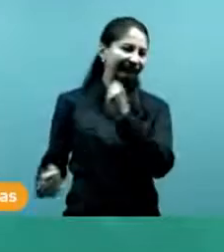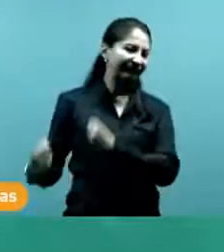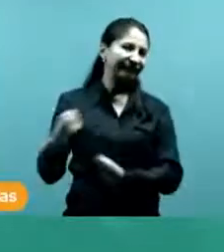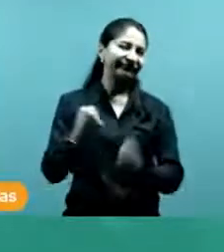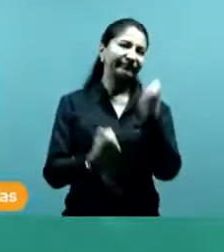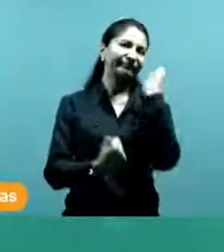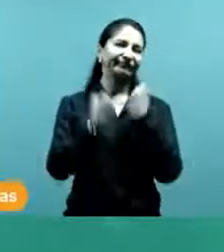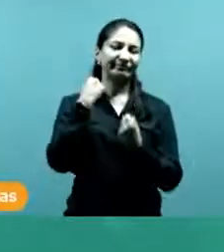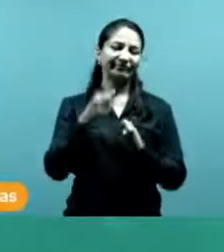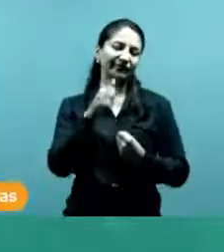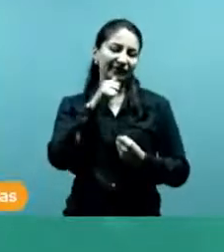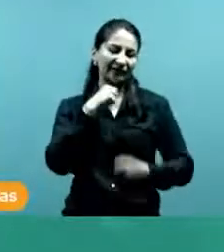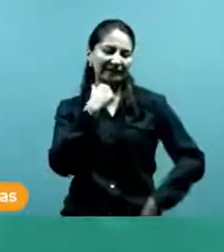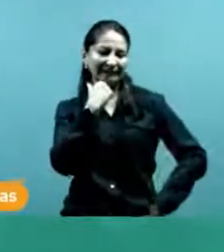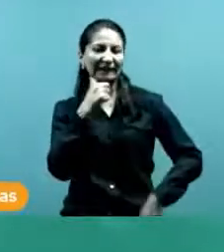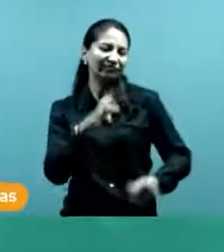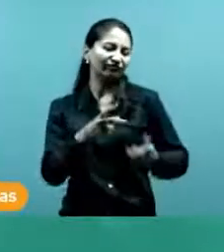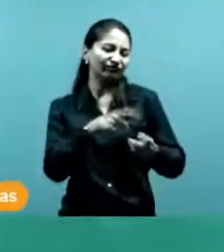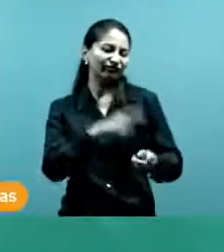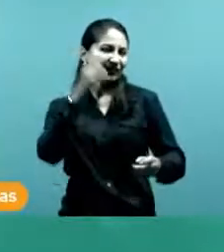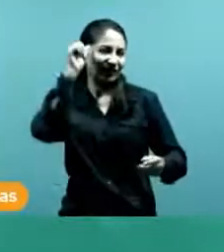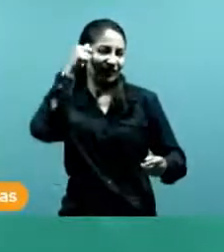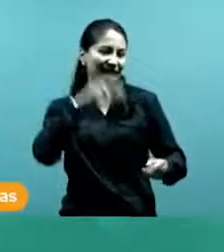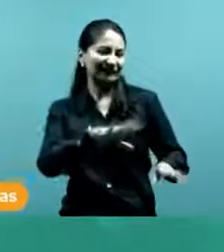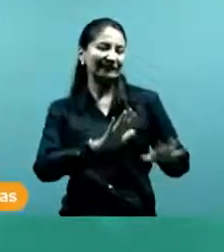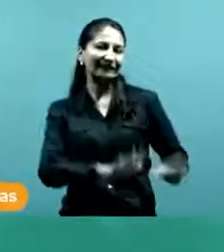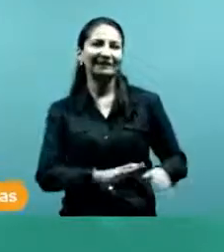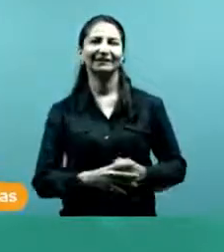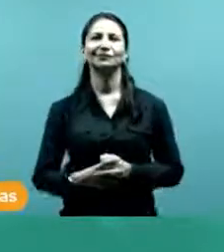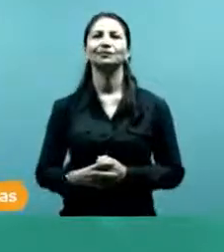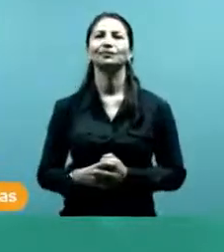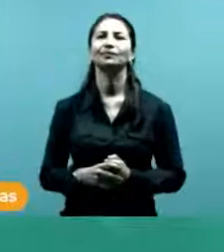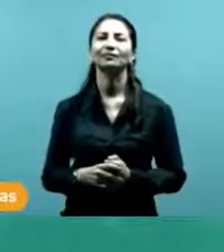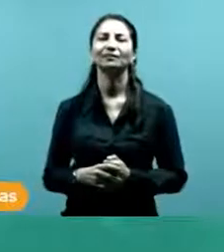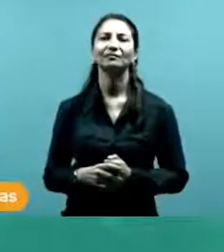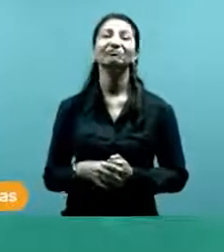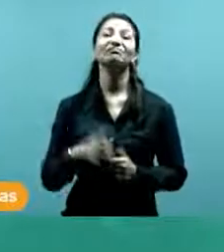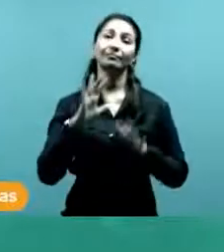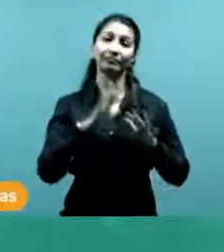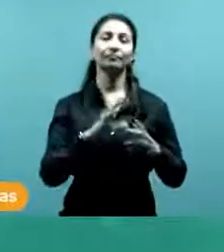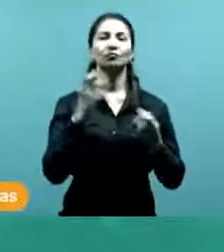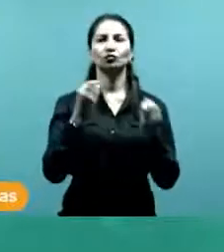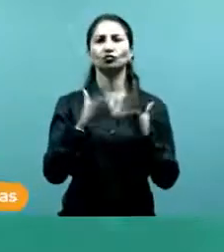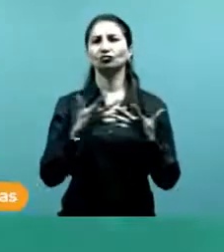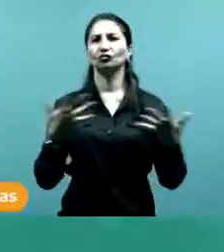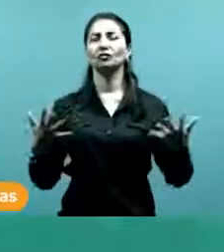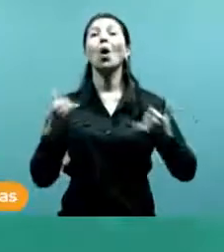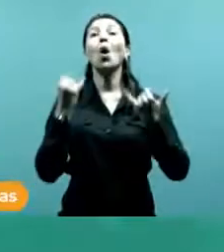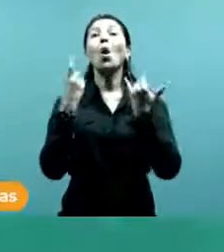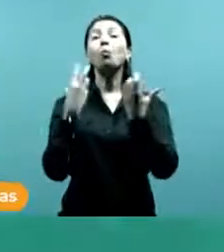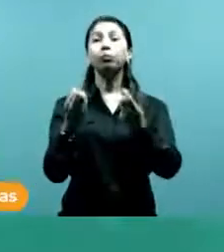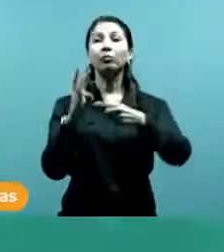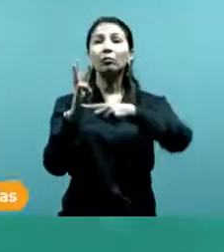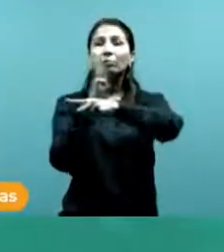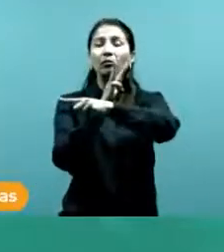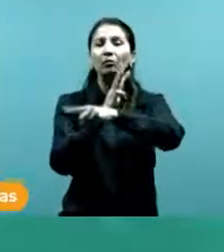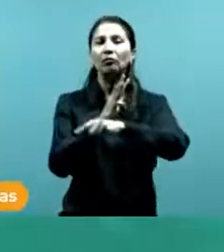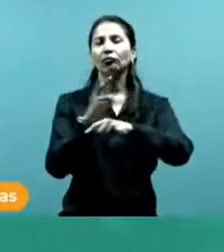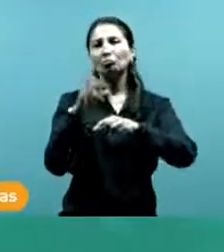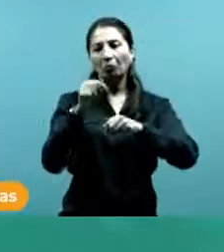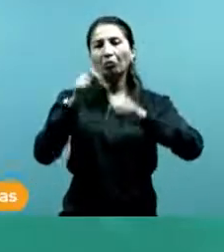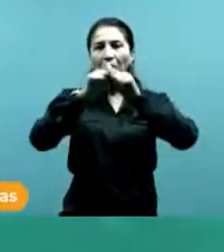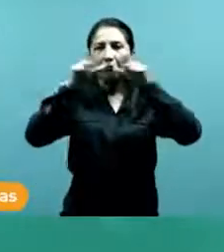we also create many online resources where también people can learn about different topics about the story